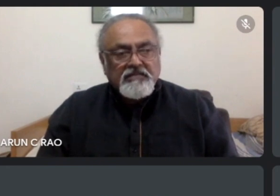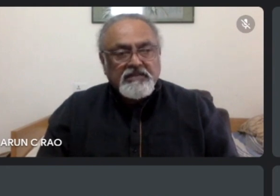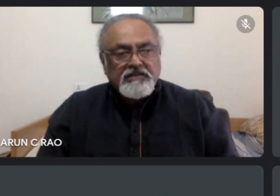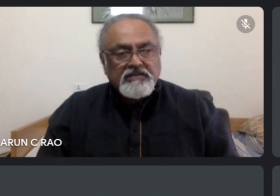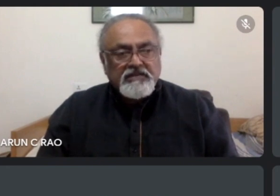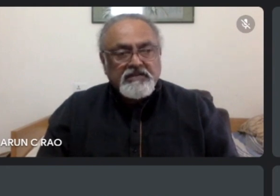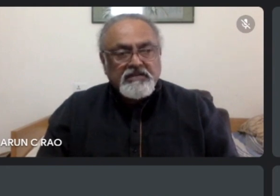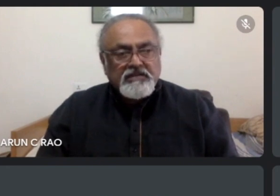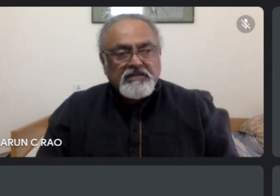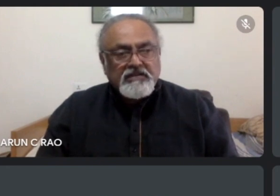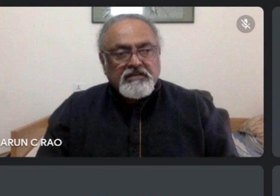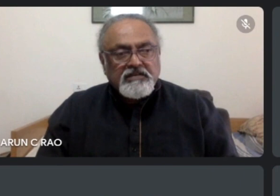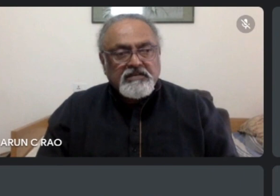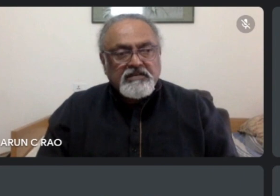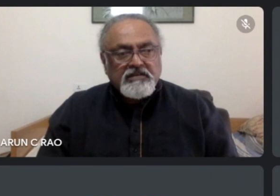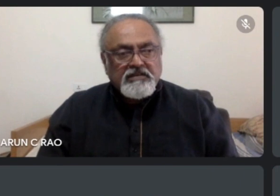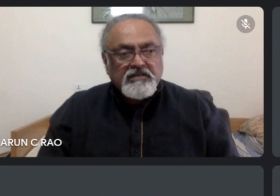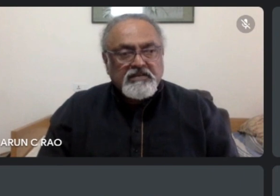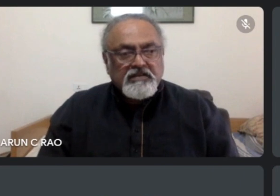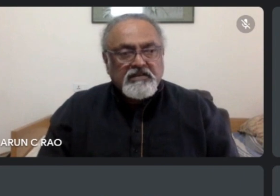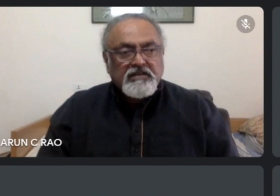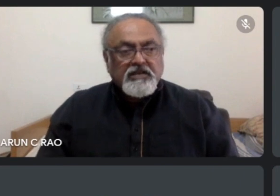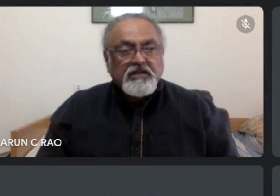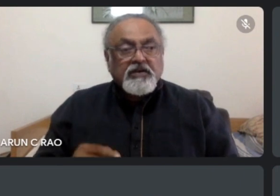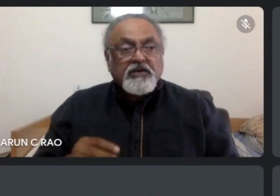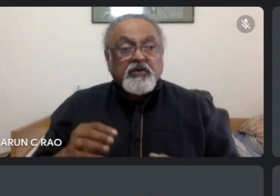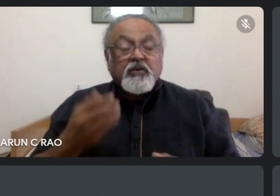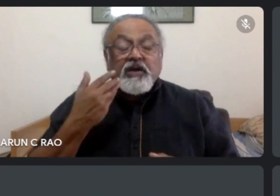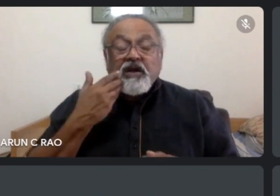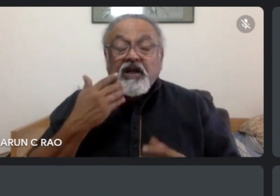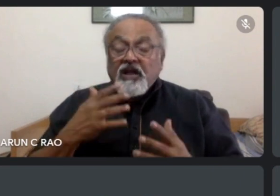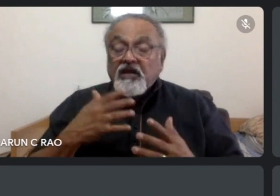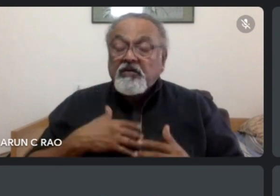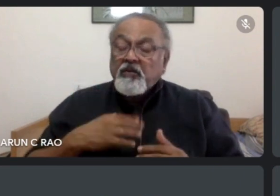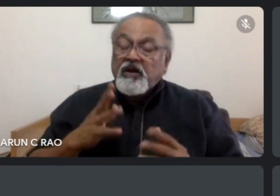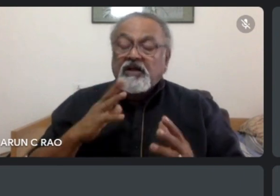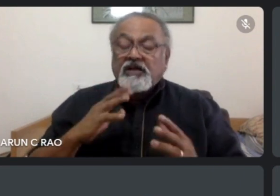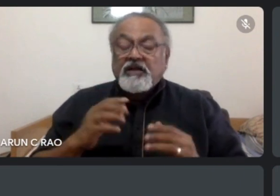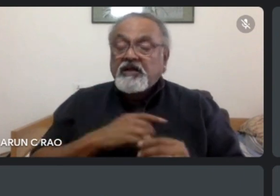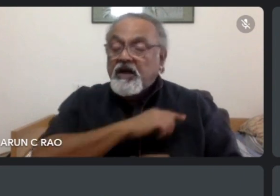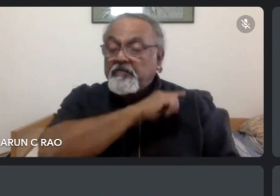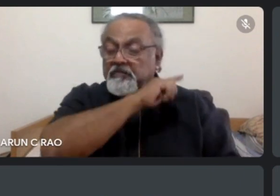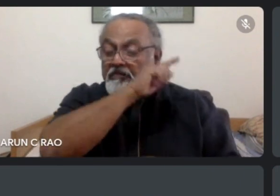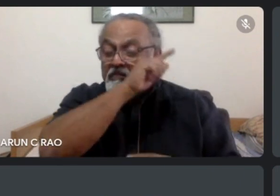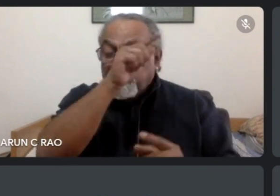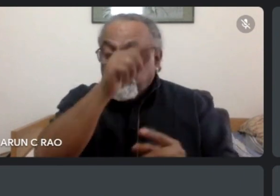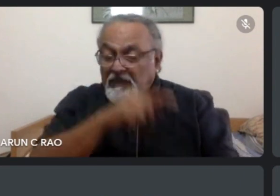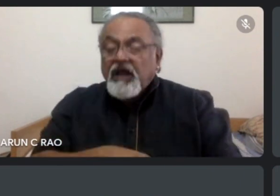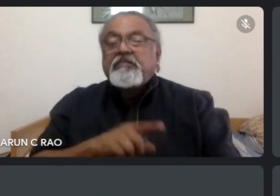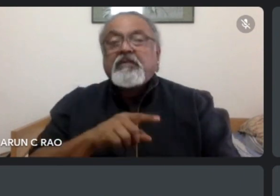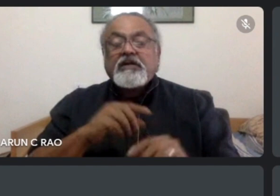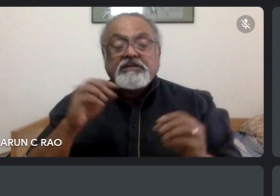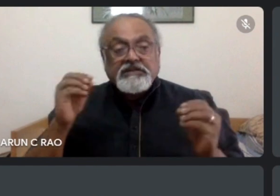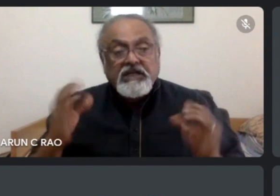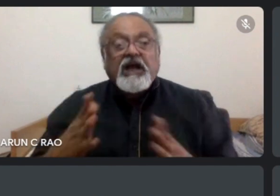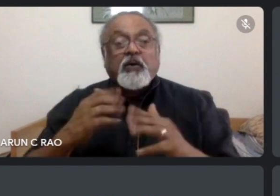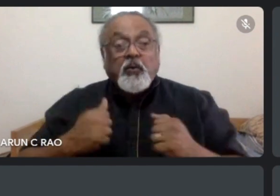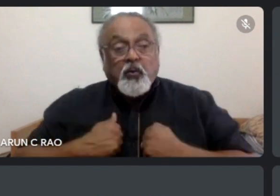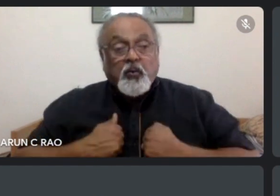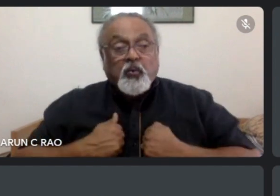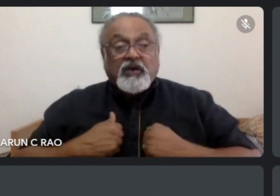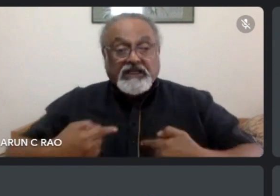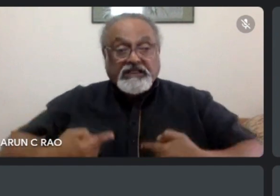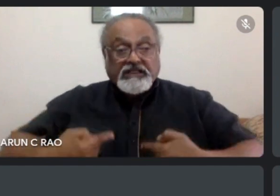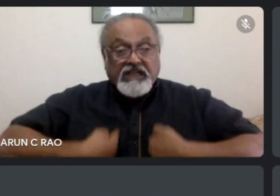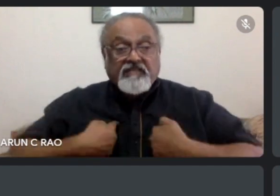the point where I was able to attend my first self advocacy event um, as a speaker.